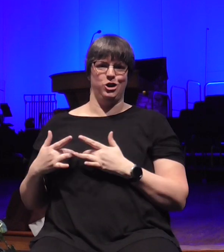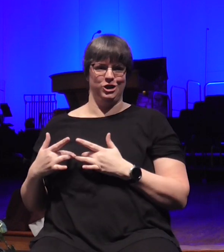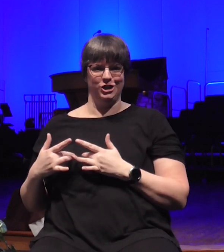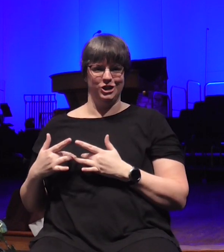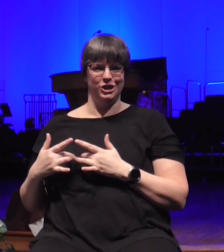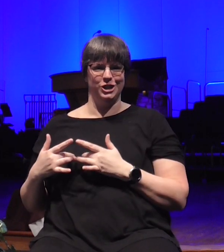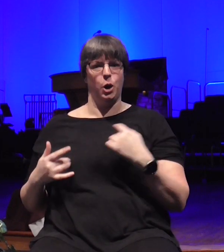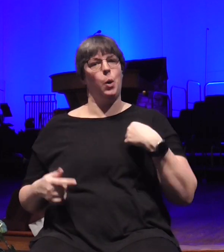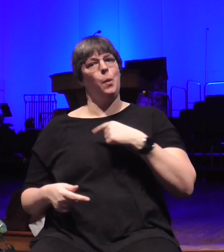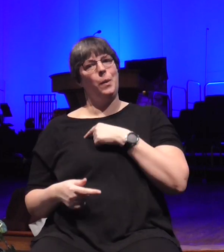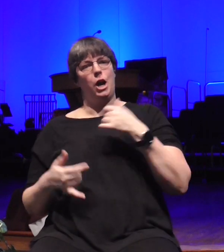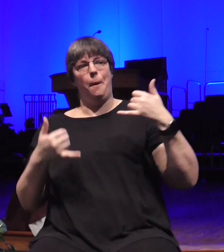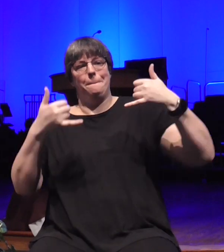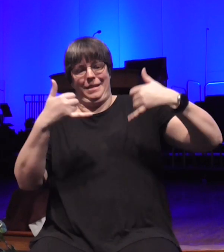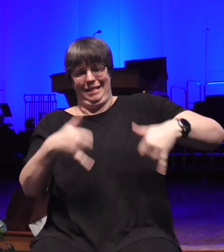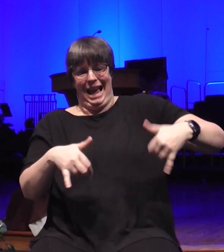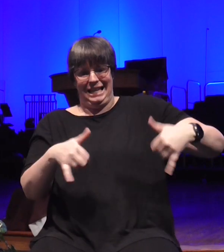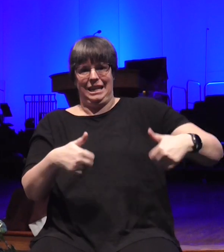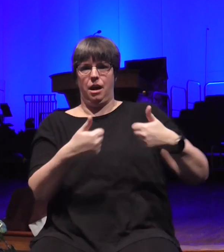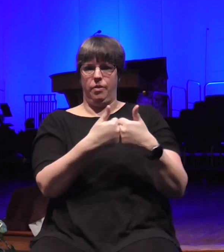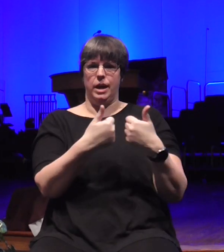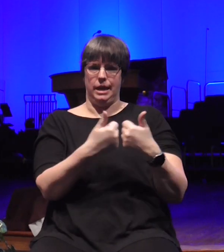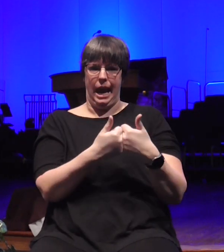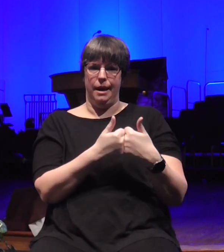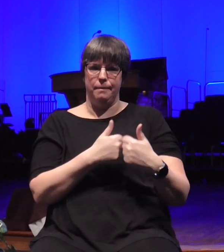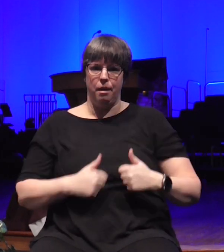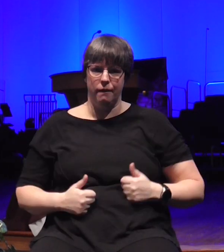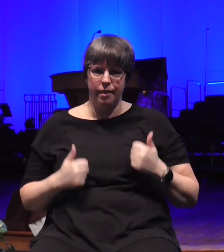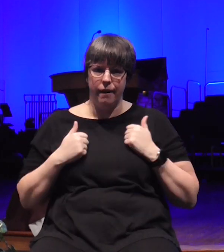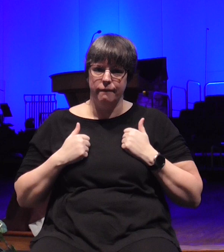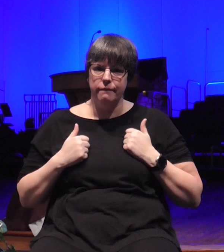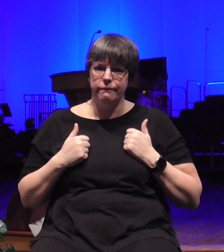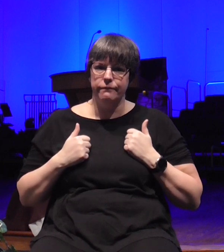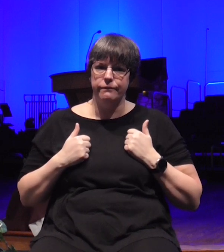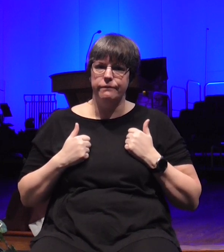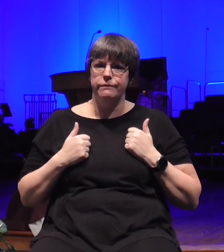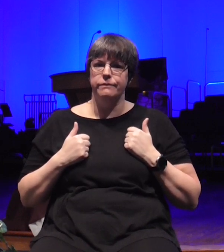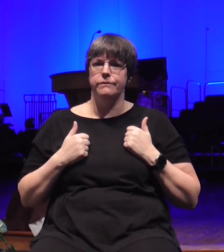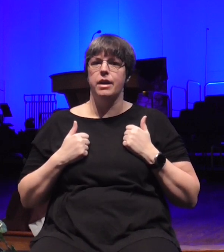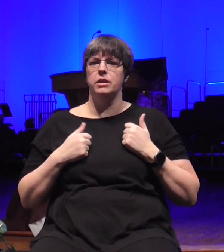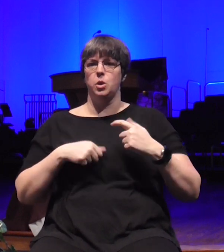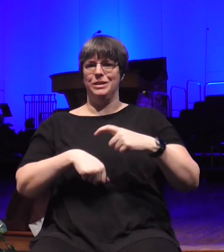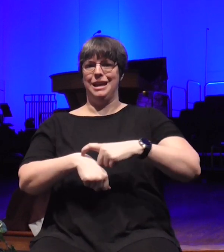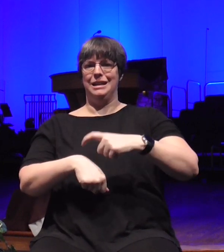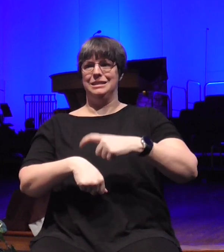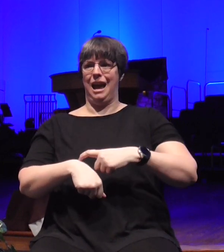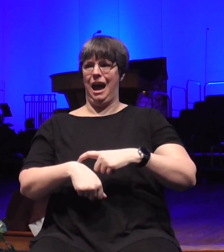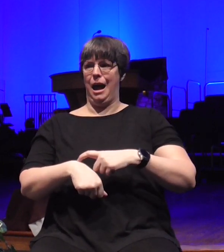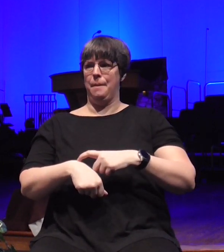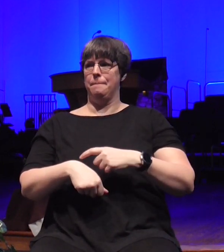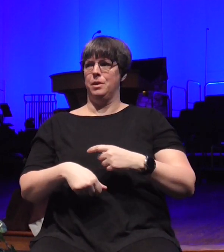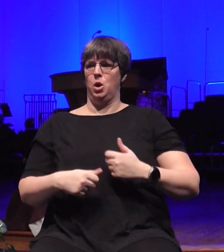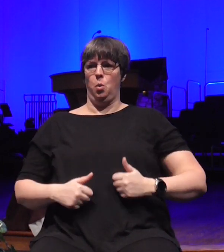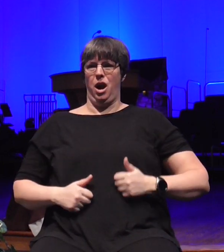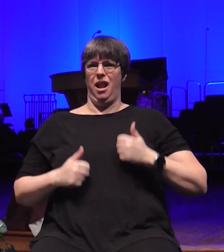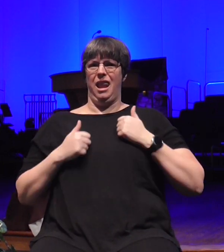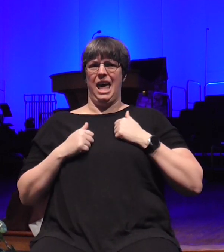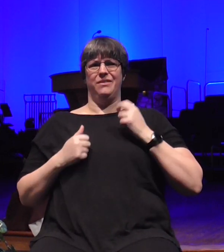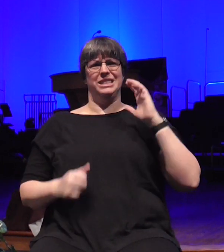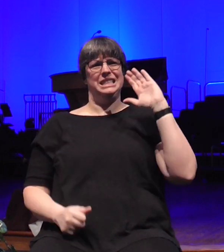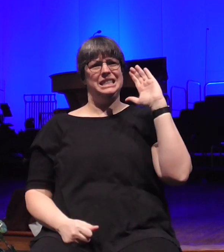we're here to play the game of life. And there's times we make life seem so blasted